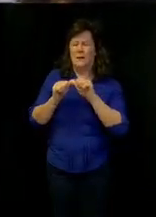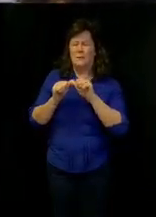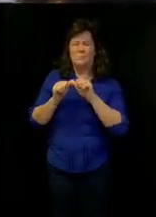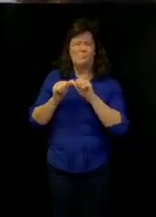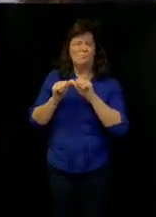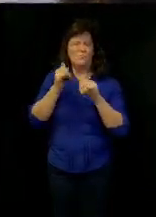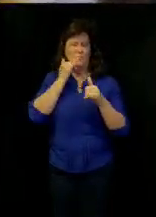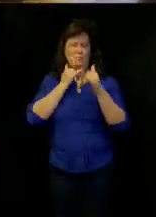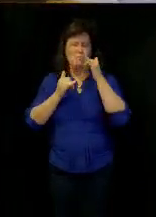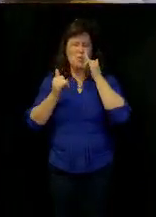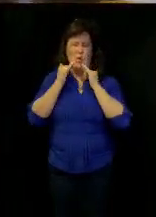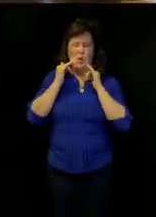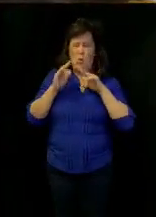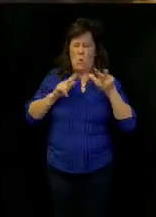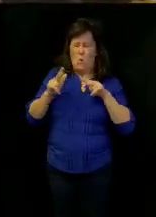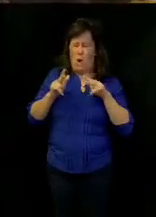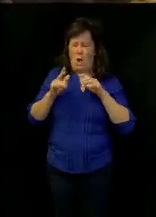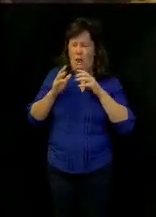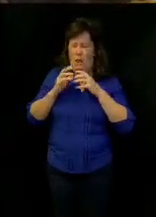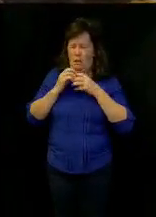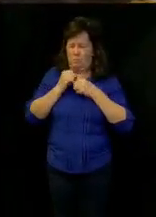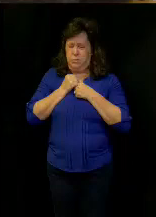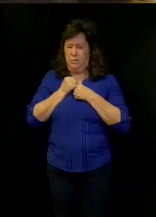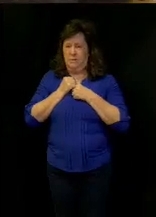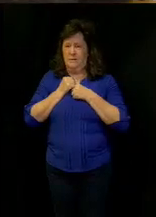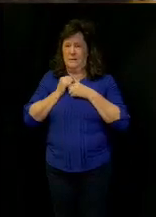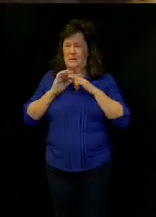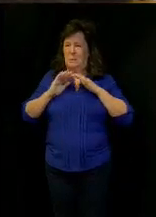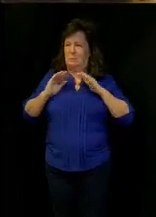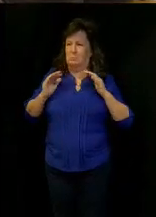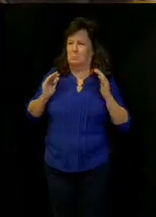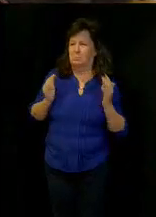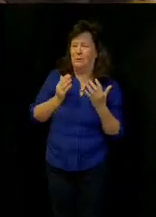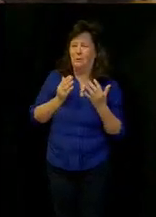our lives, you'll walk right into it. It's framing your world.